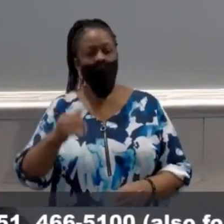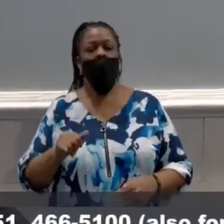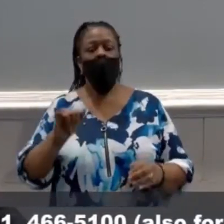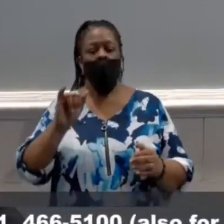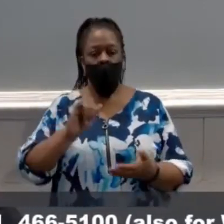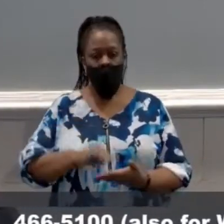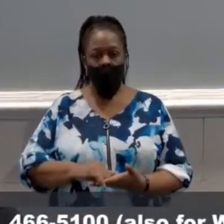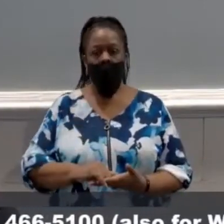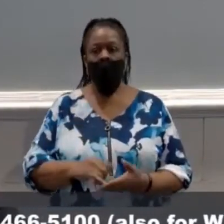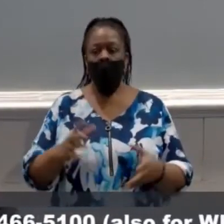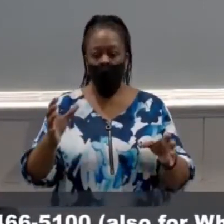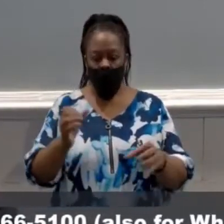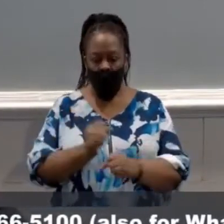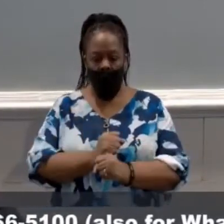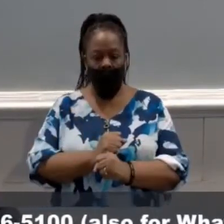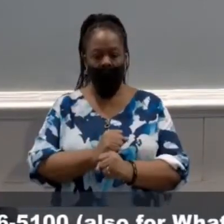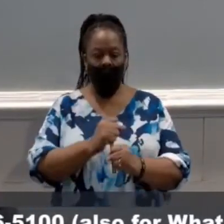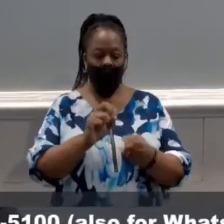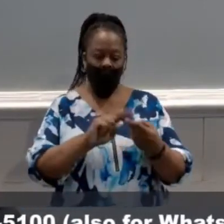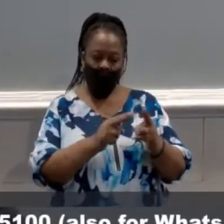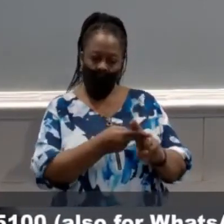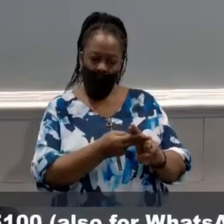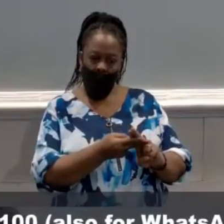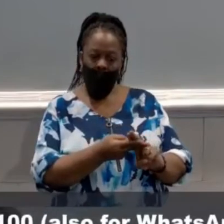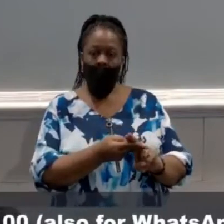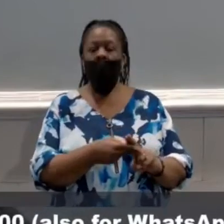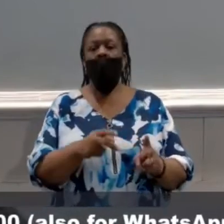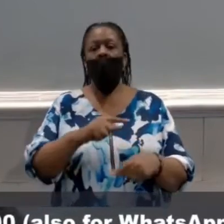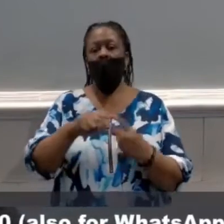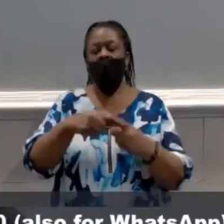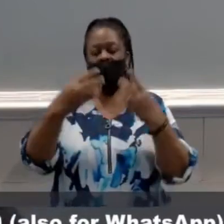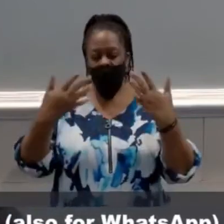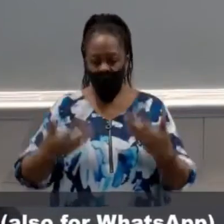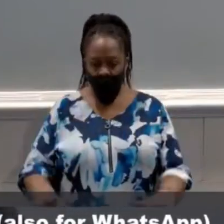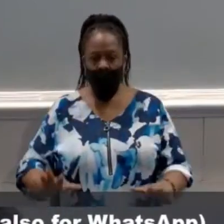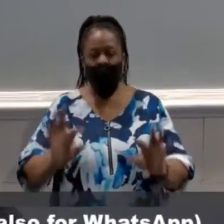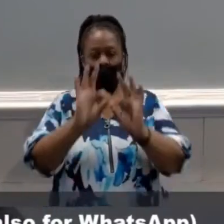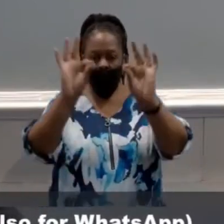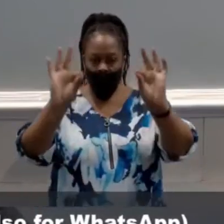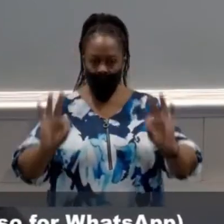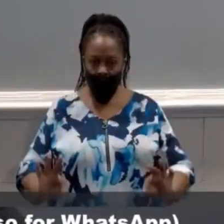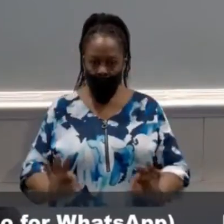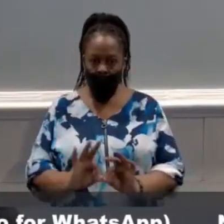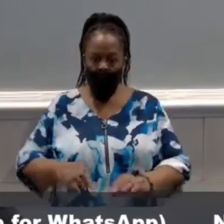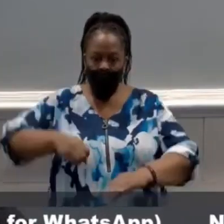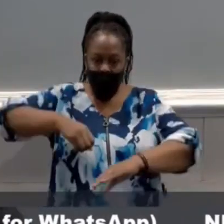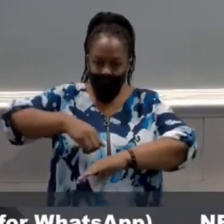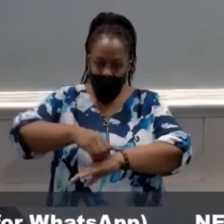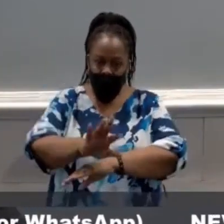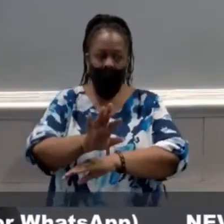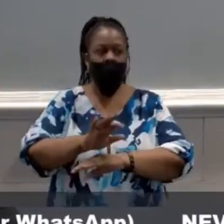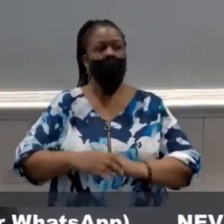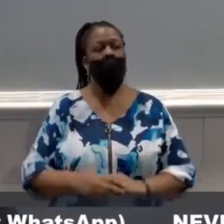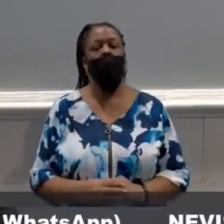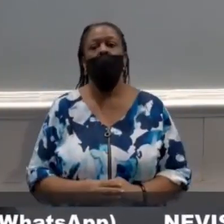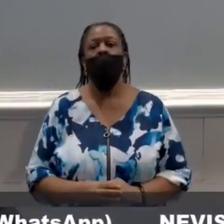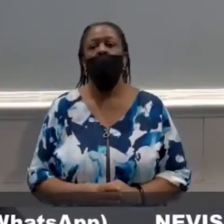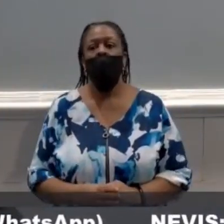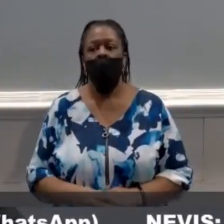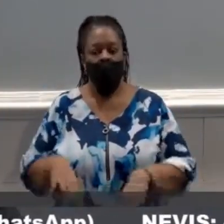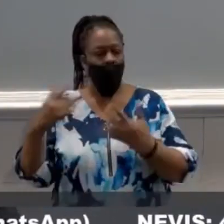QR code as well as a receipt number within your email. You would have to await for an